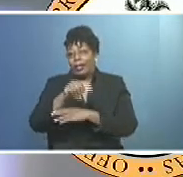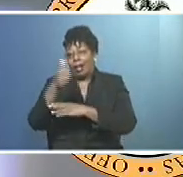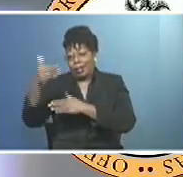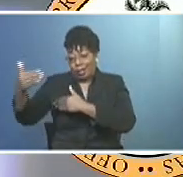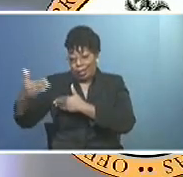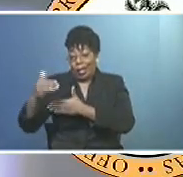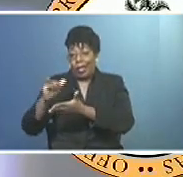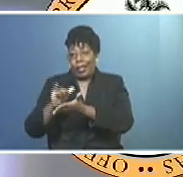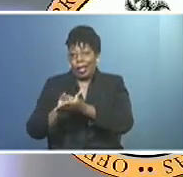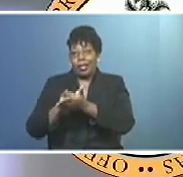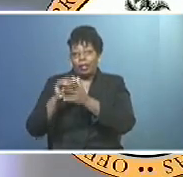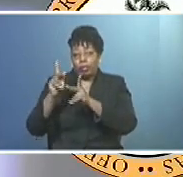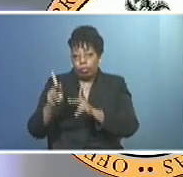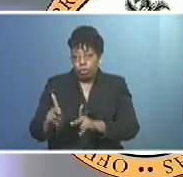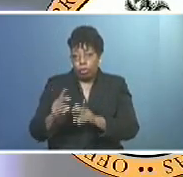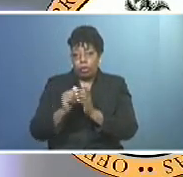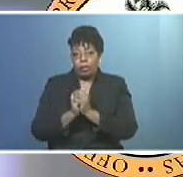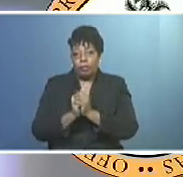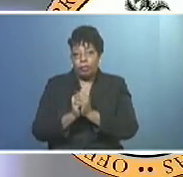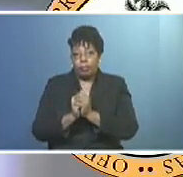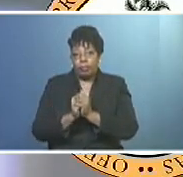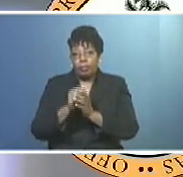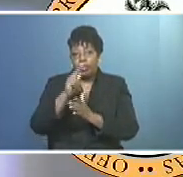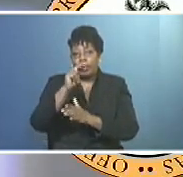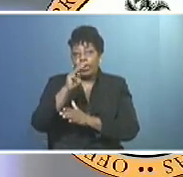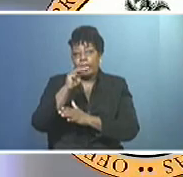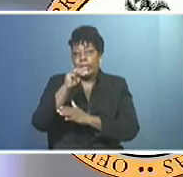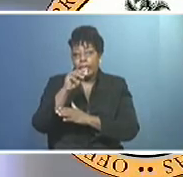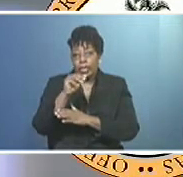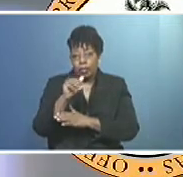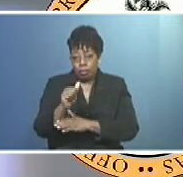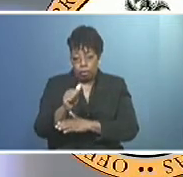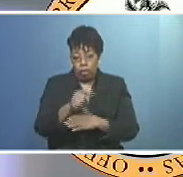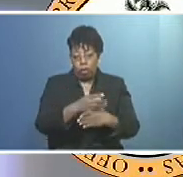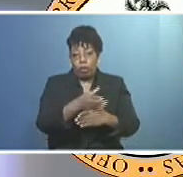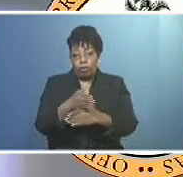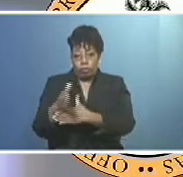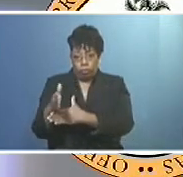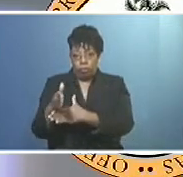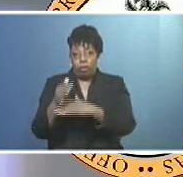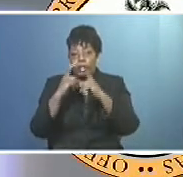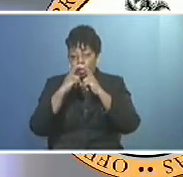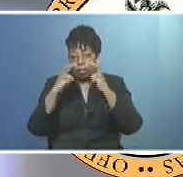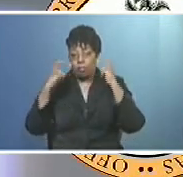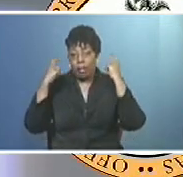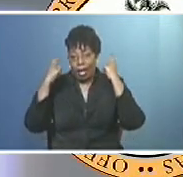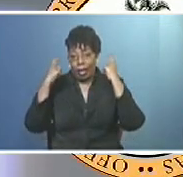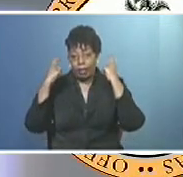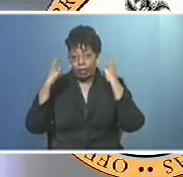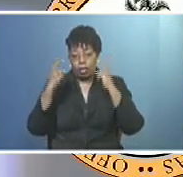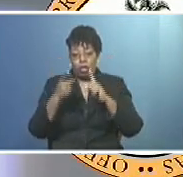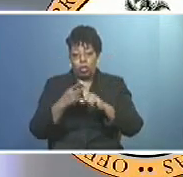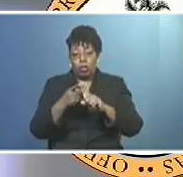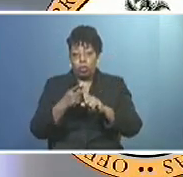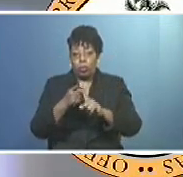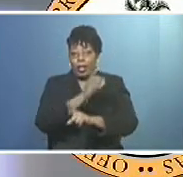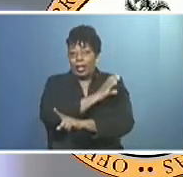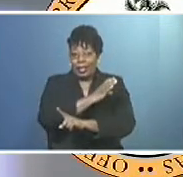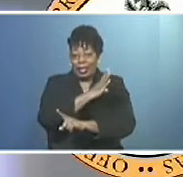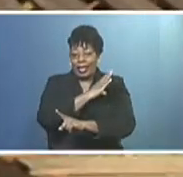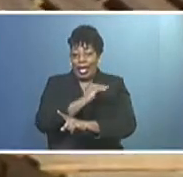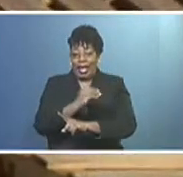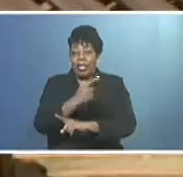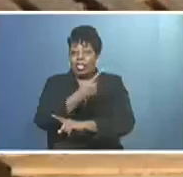near that person. NEMA is beginning today to distribute these masks to clinics and to